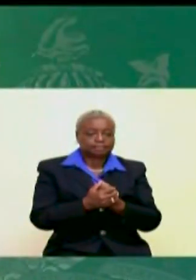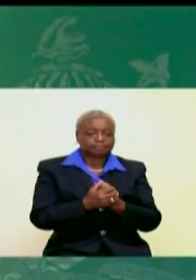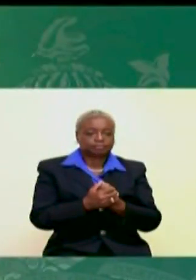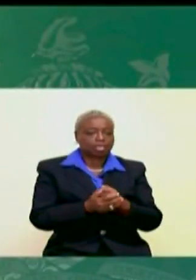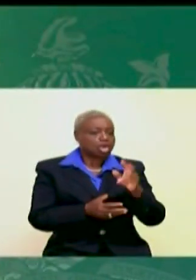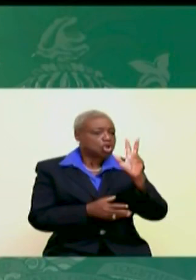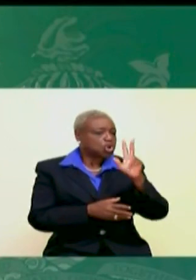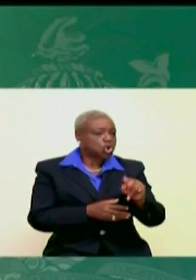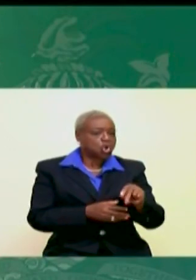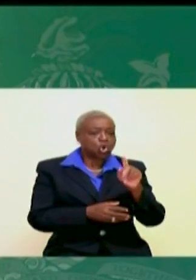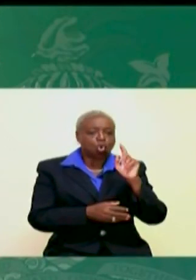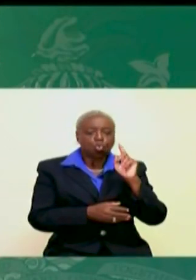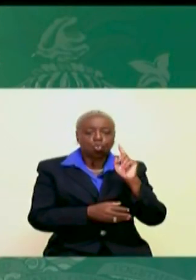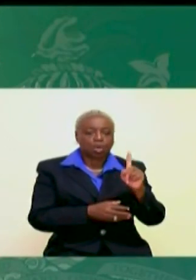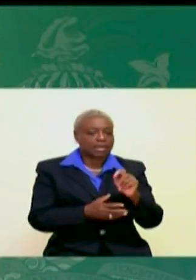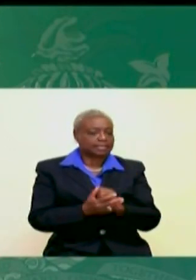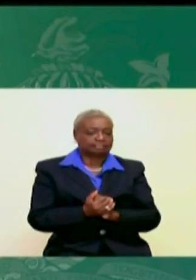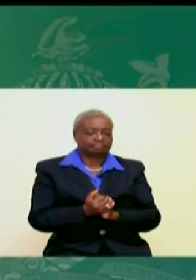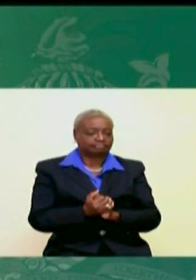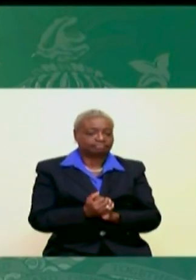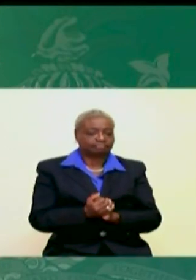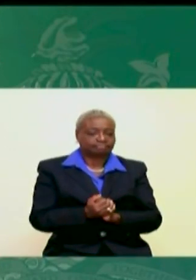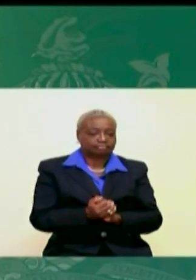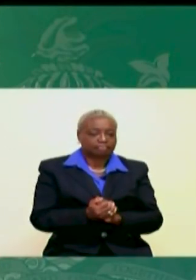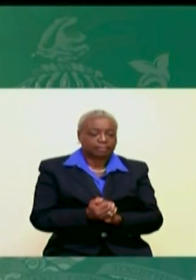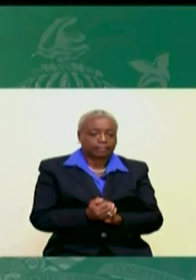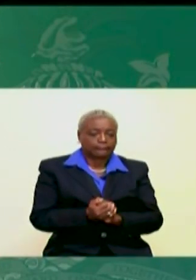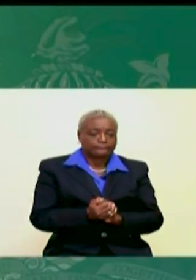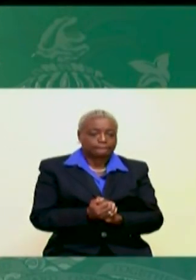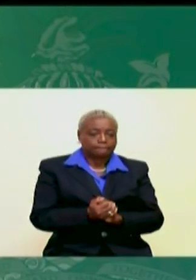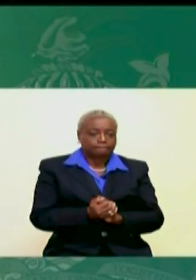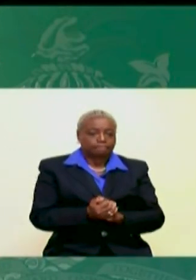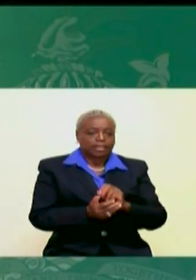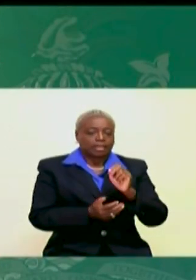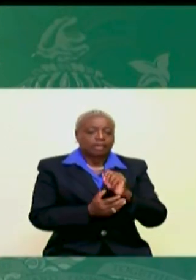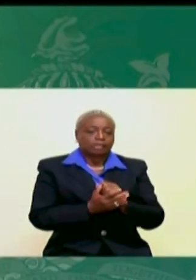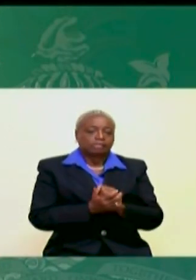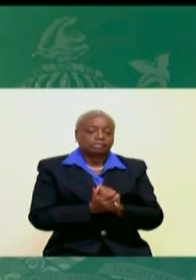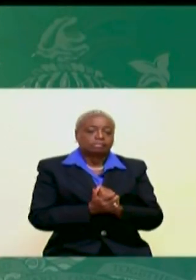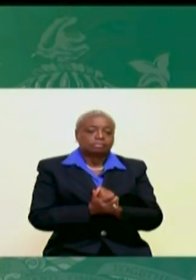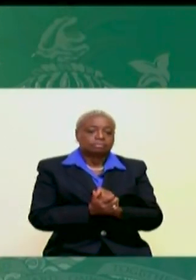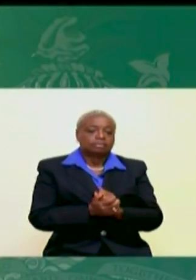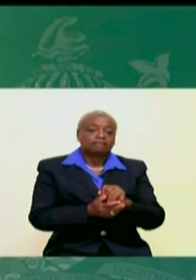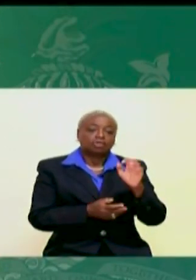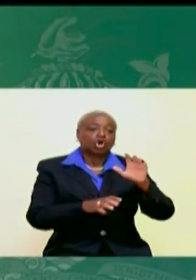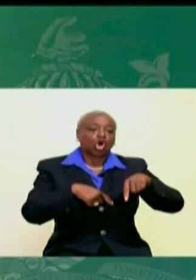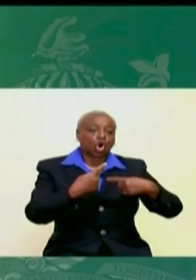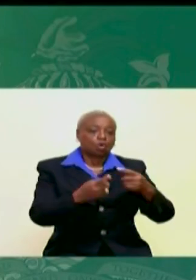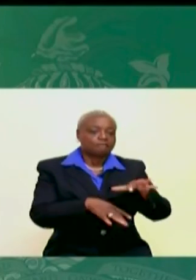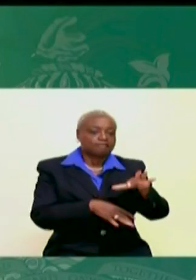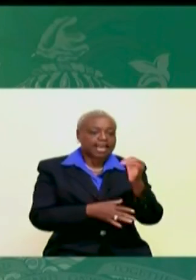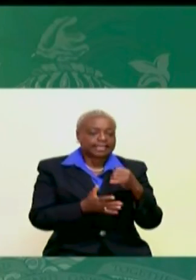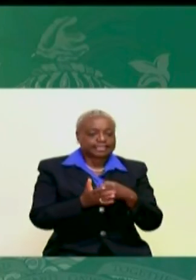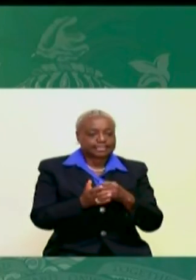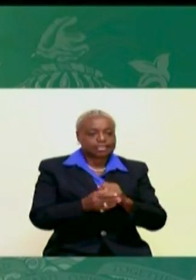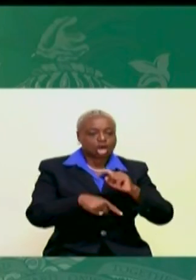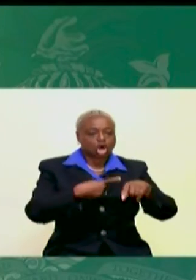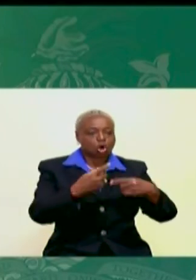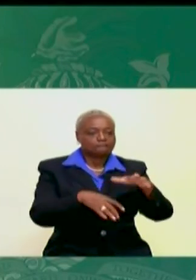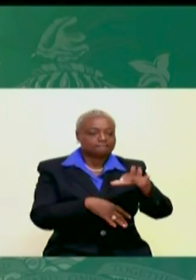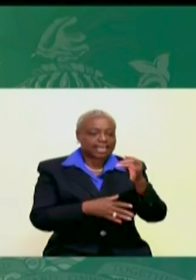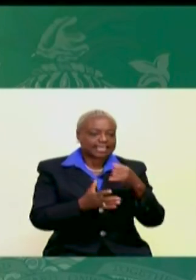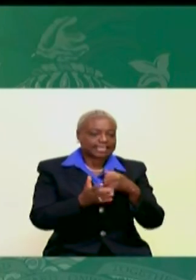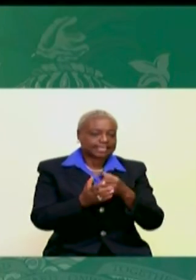one ever broke it down. No one ever did. No one ever broke it down. Go find it. Go find it,